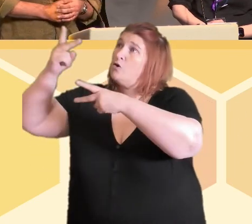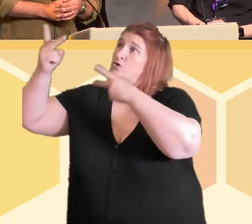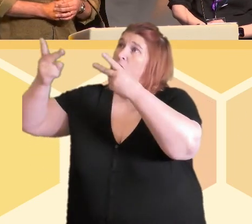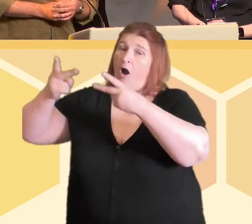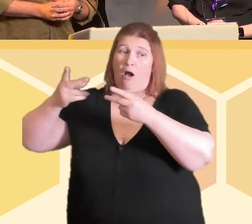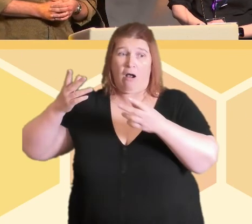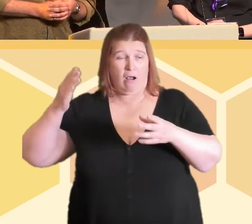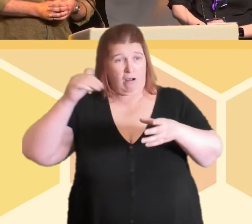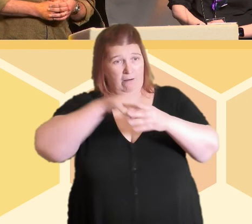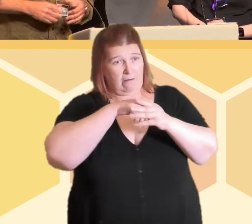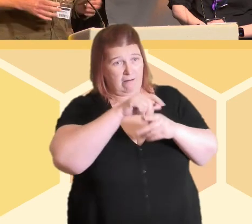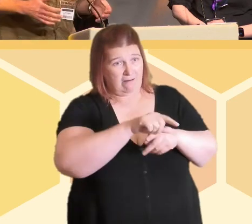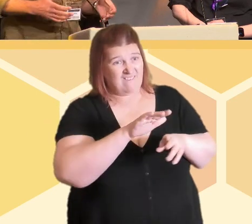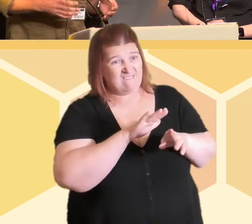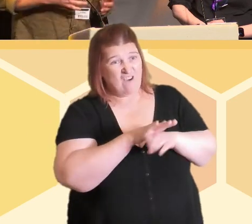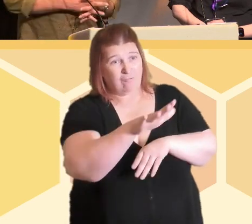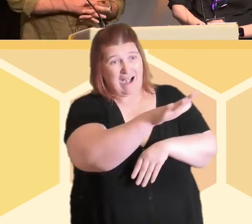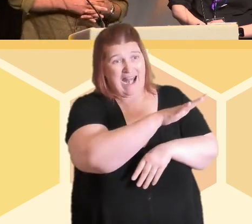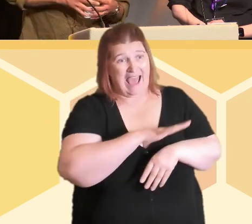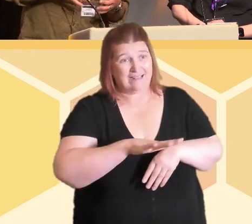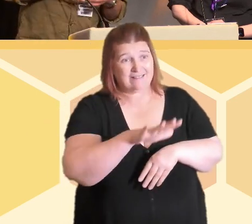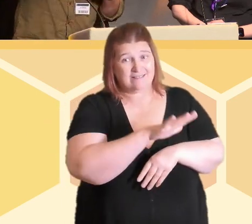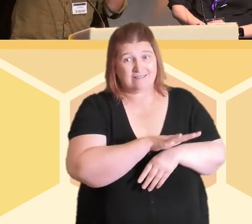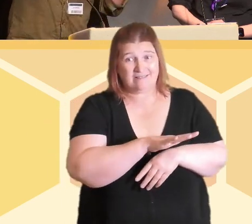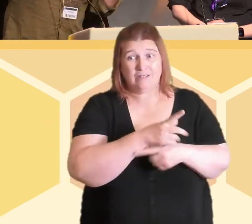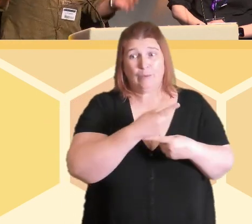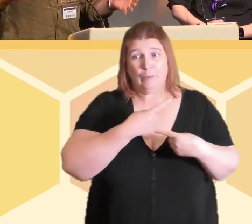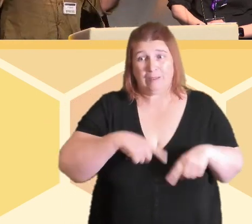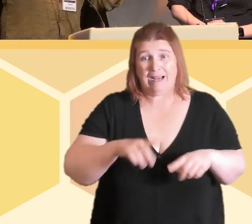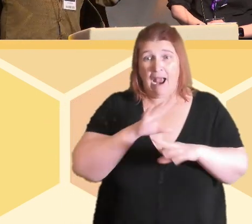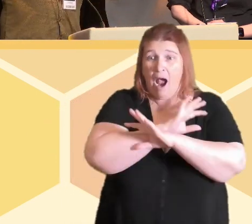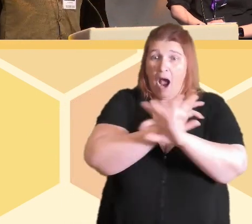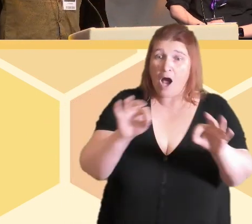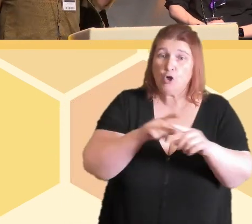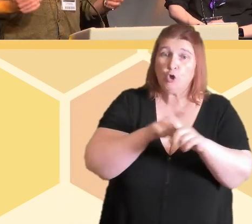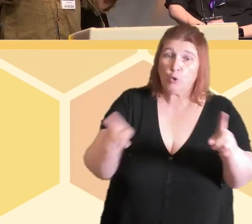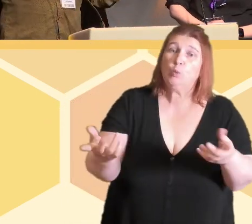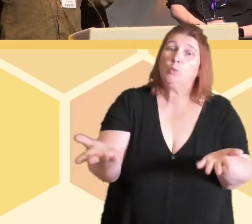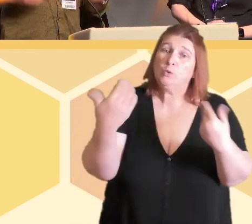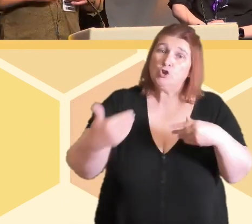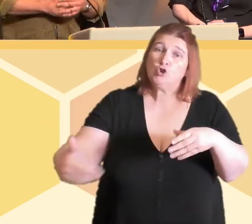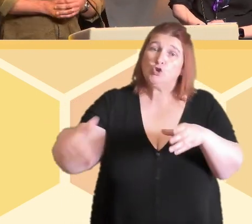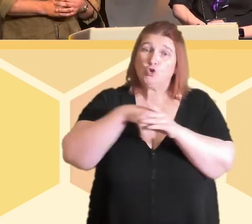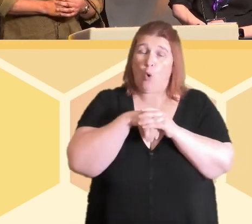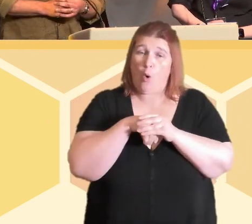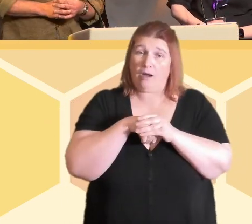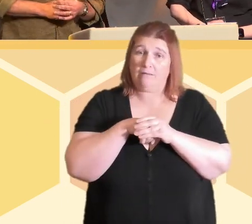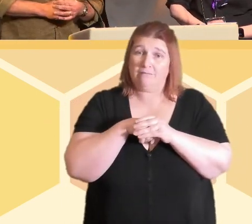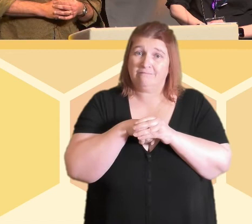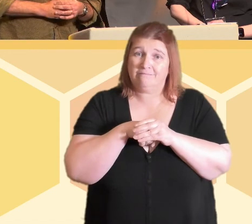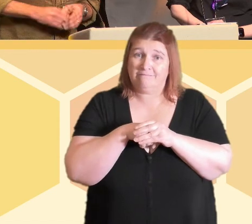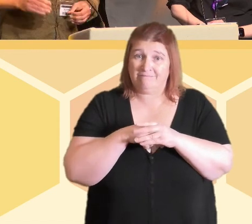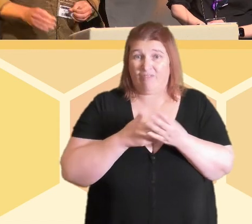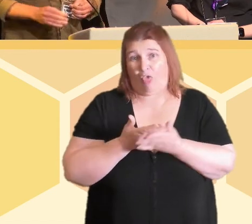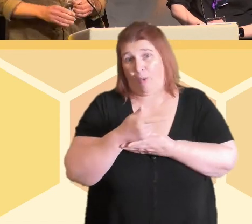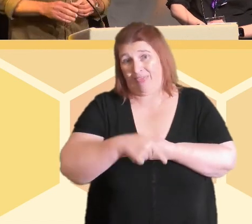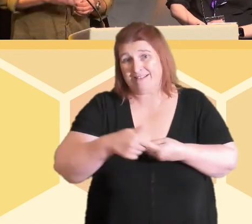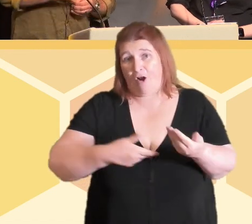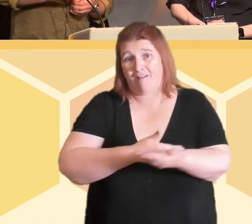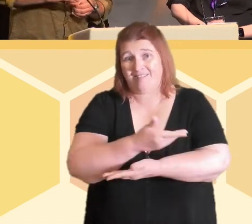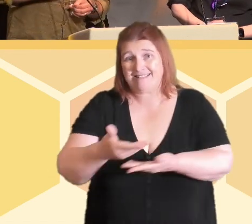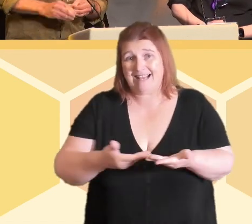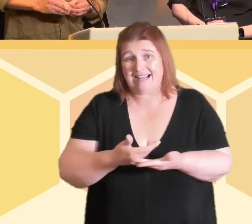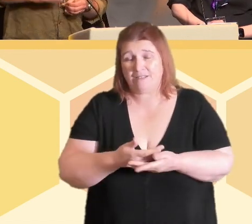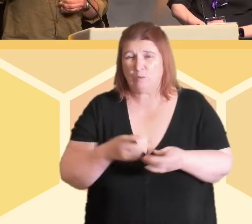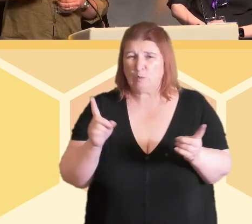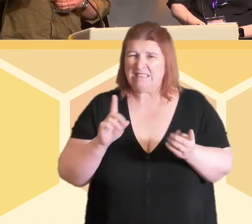foreign land. And so we'd like to invite you to join us in this conversation. What